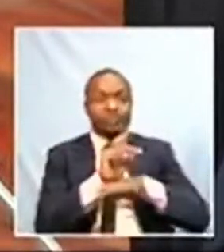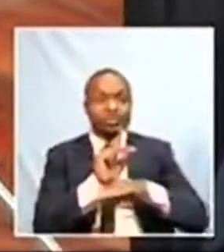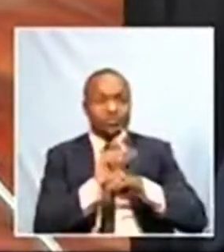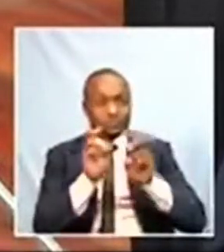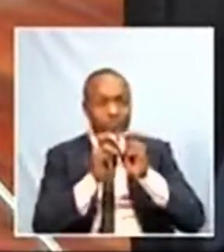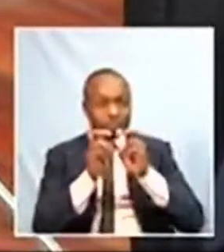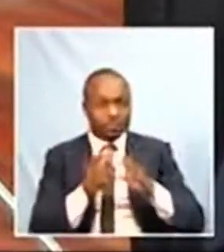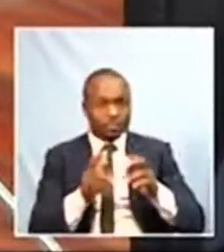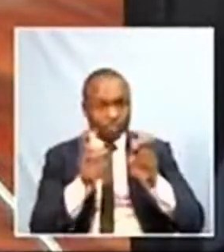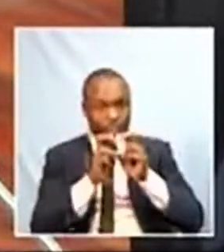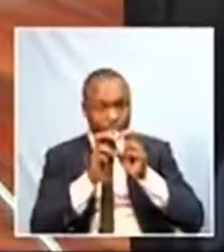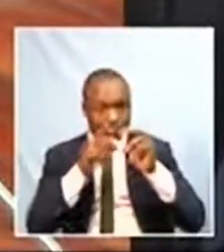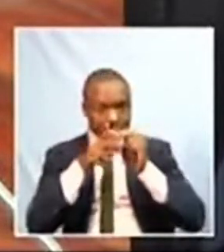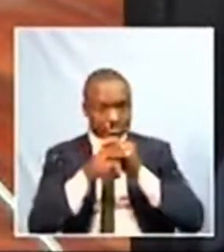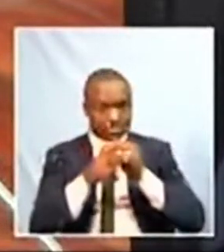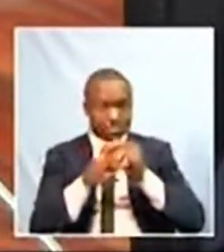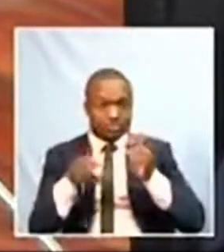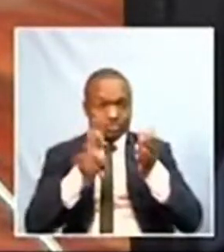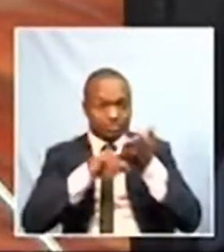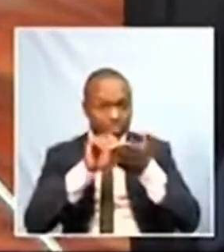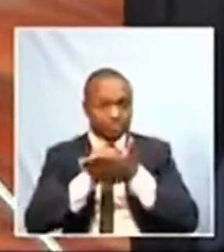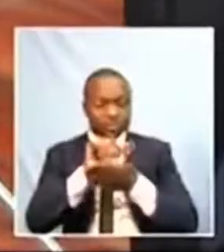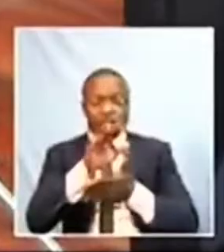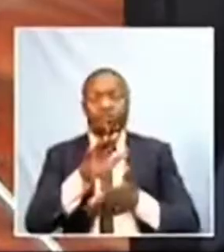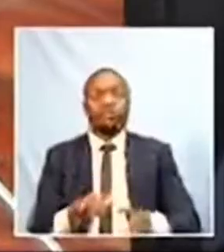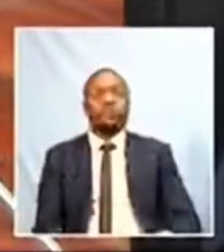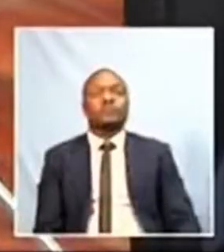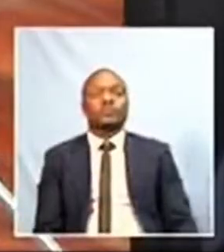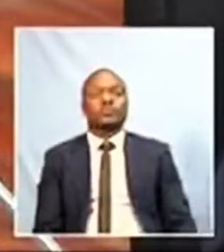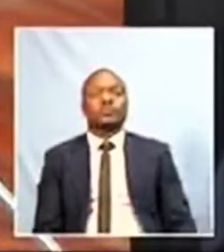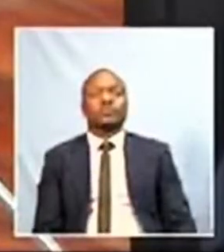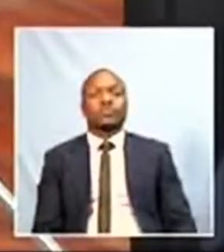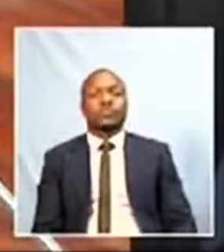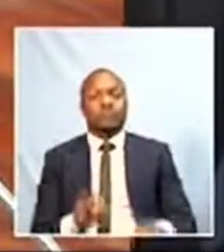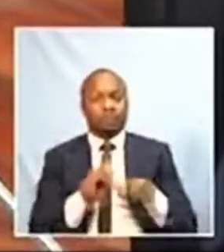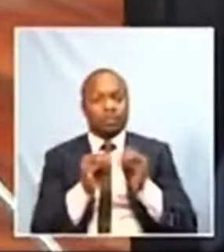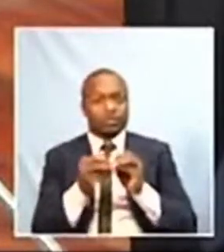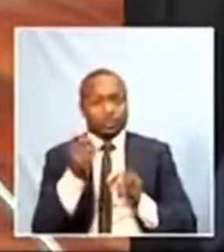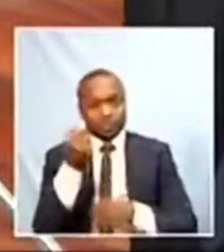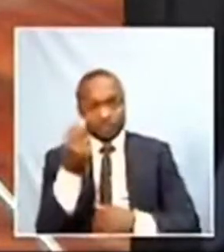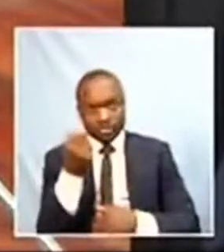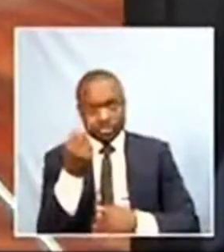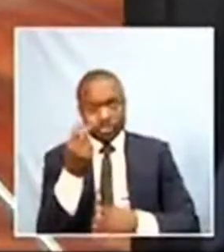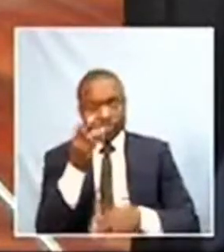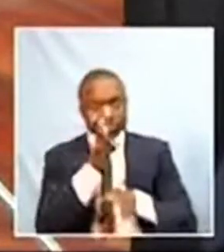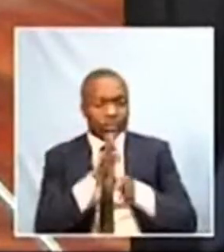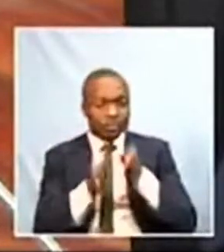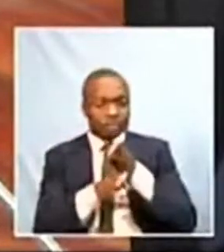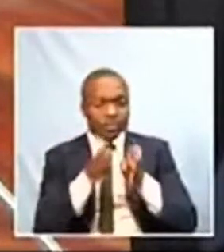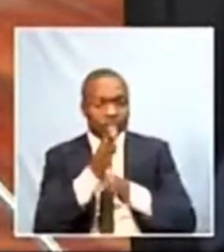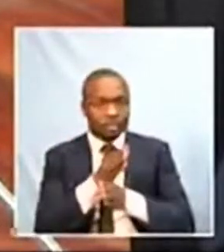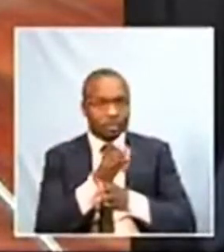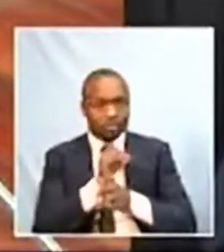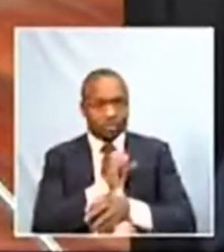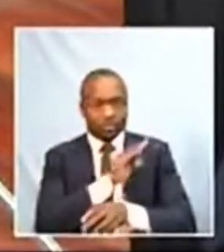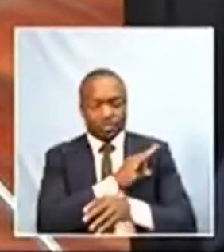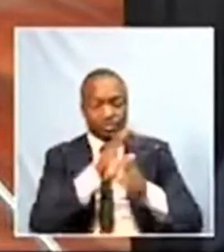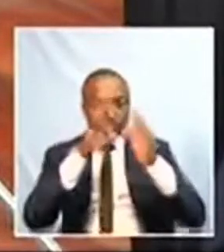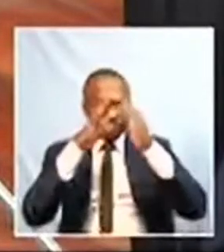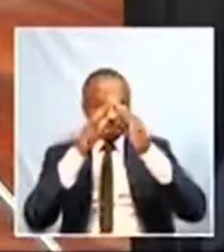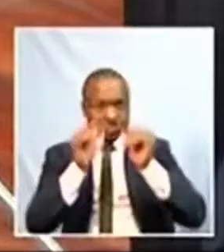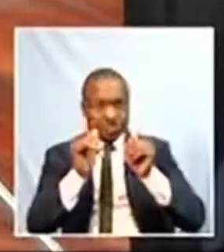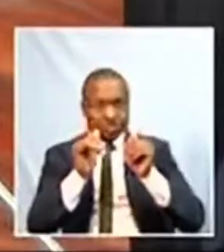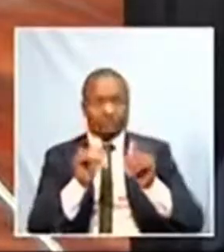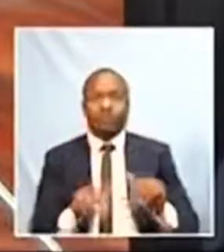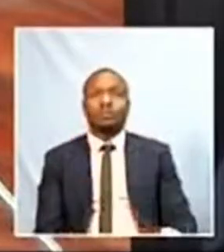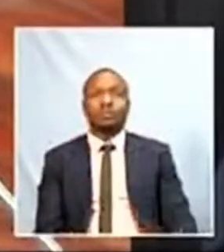was terminated and has since been re-advertised. Serial number 12, construction of a staff house